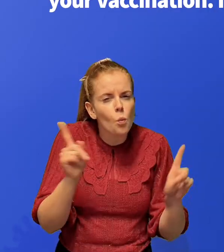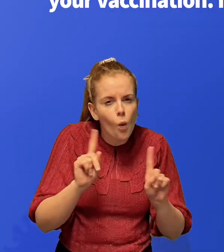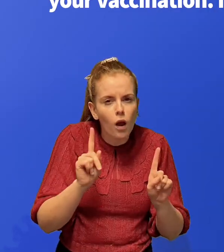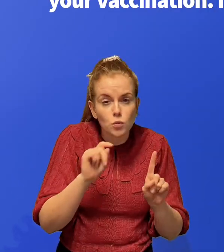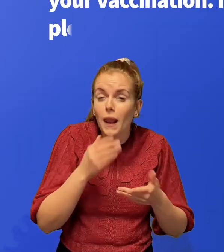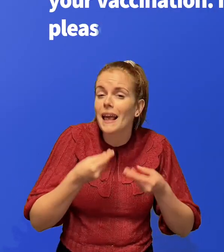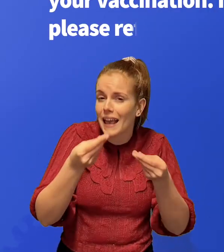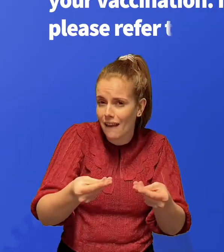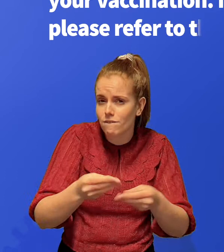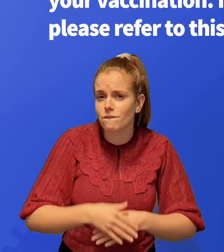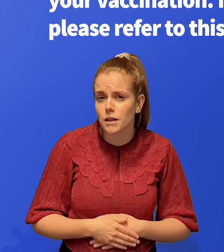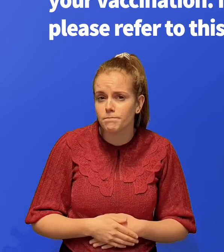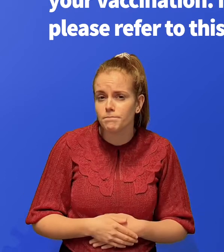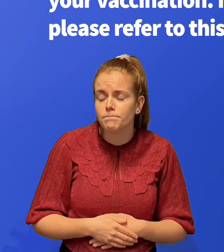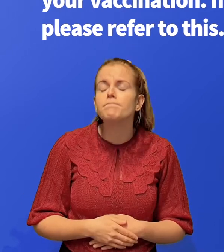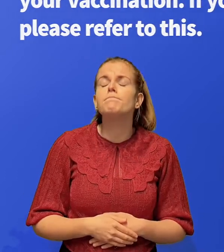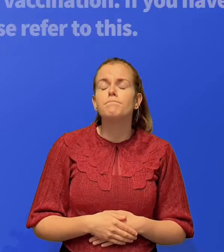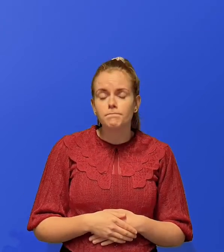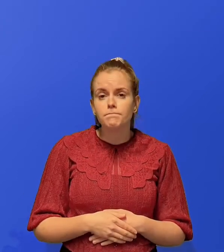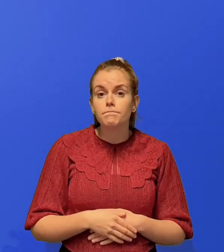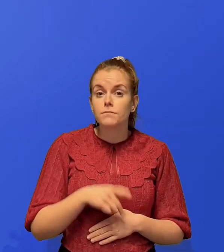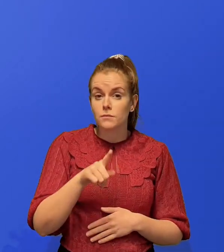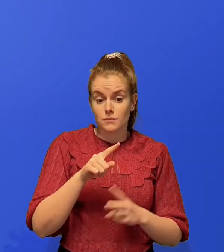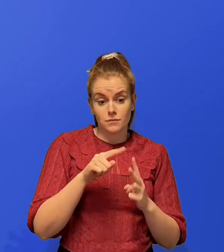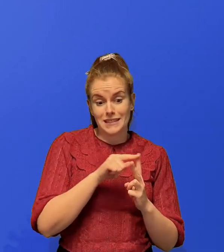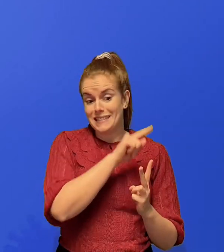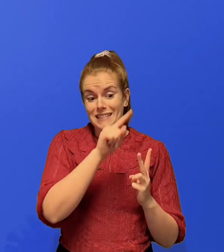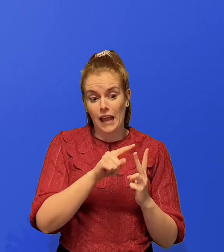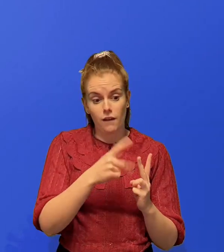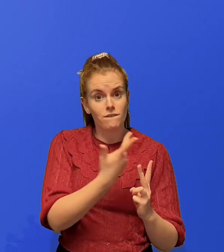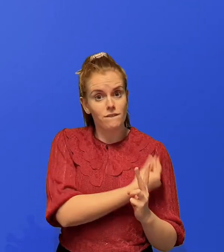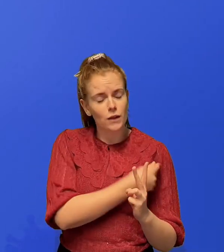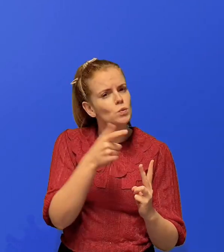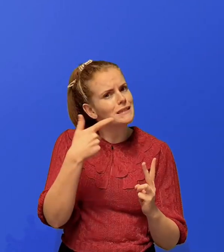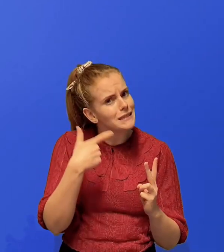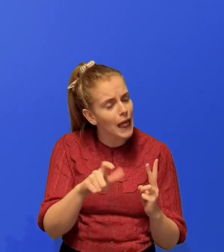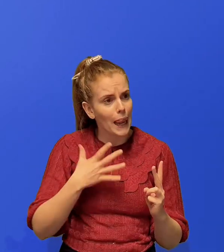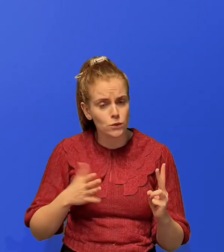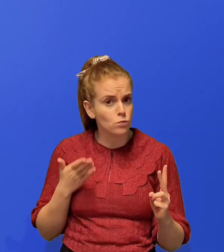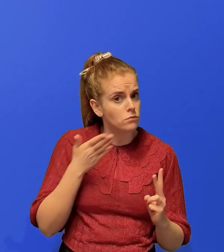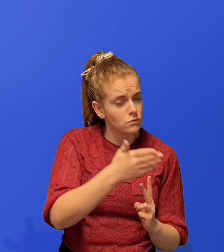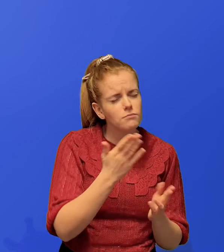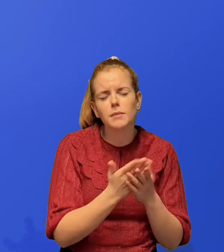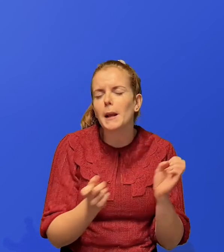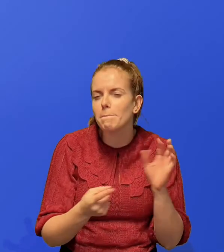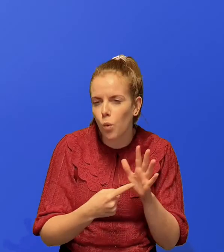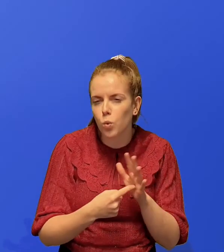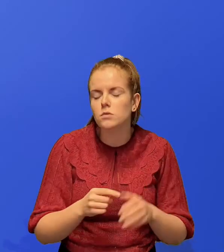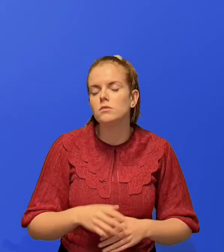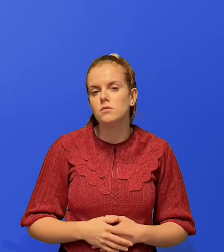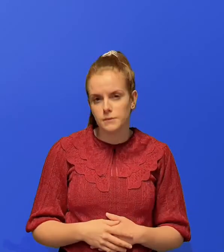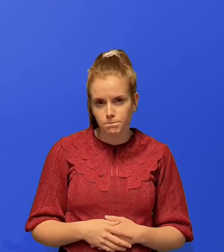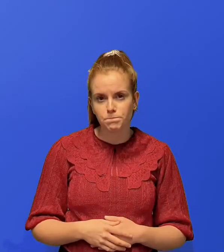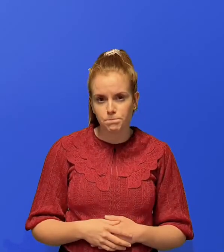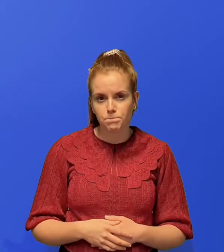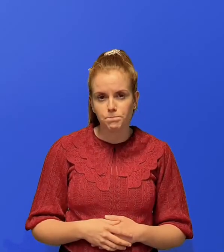questions or queries, please refer to this. You still need to receive your second vaccine, and it is important that you attend your second